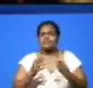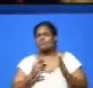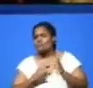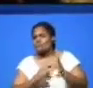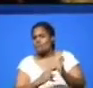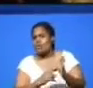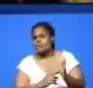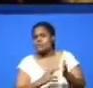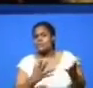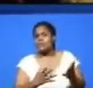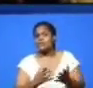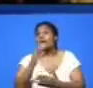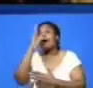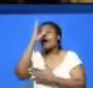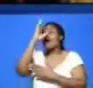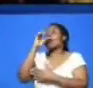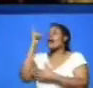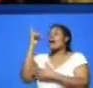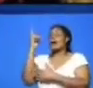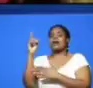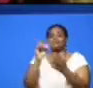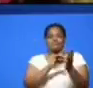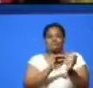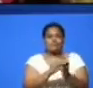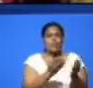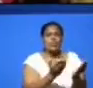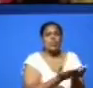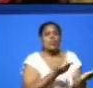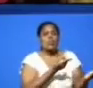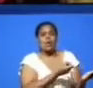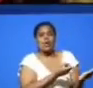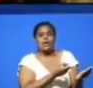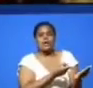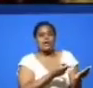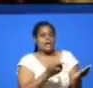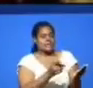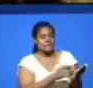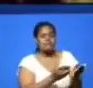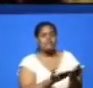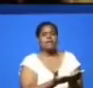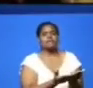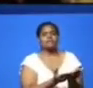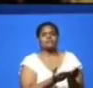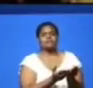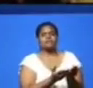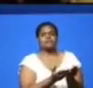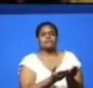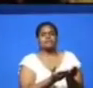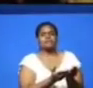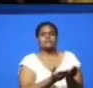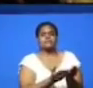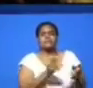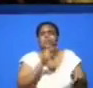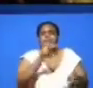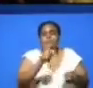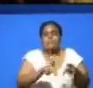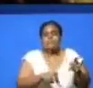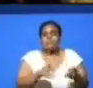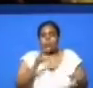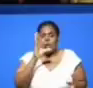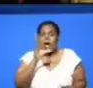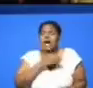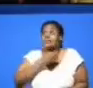represents God's word and God's Bible believing people. Many